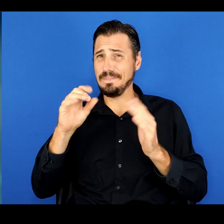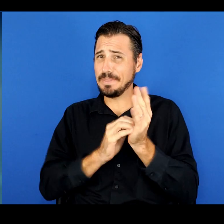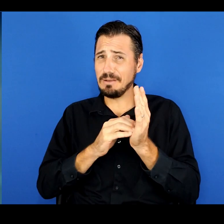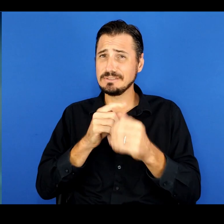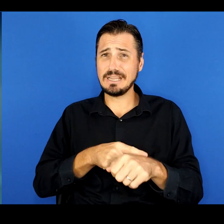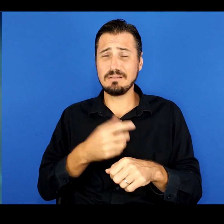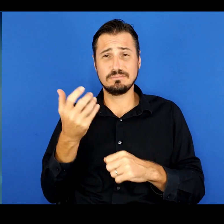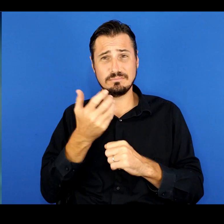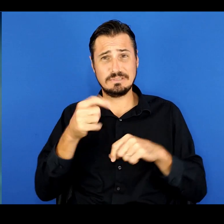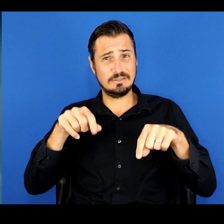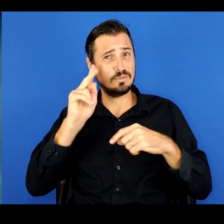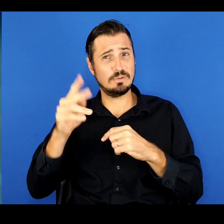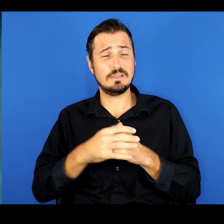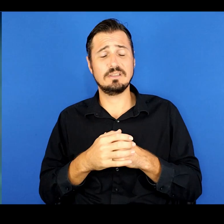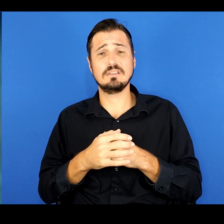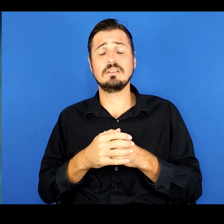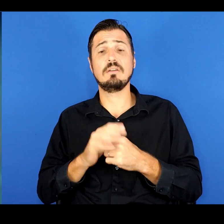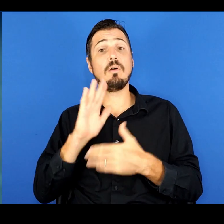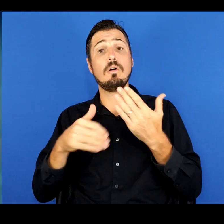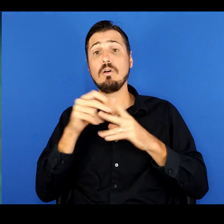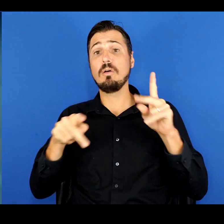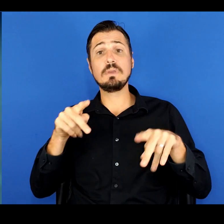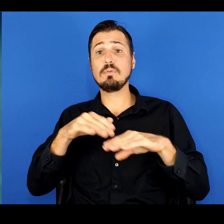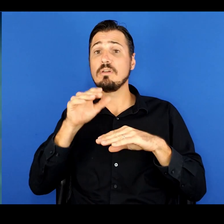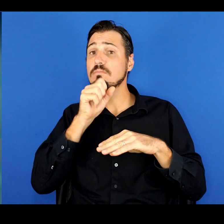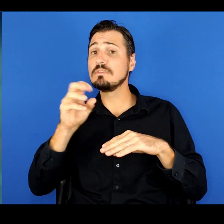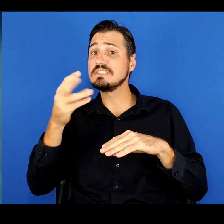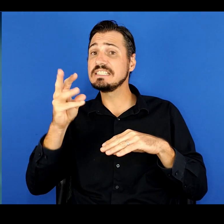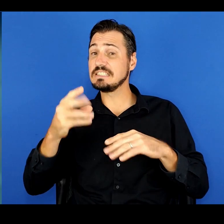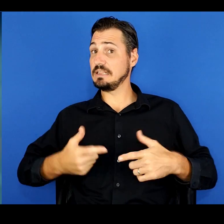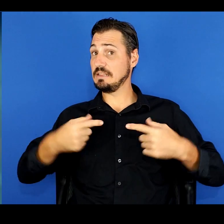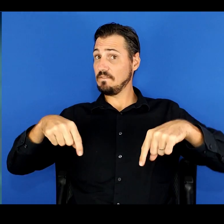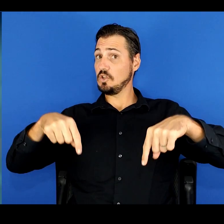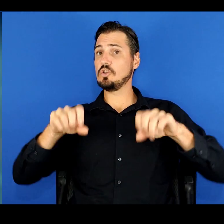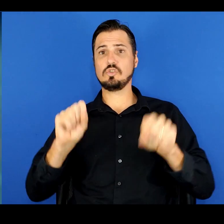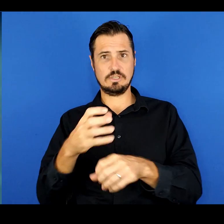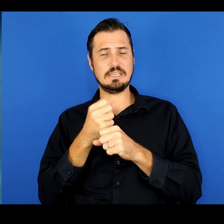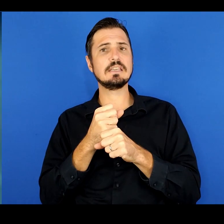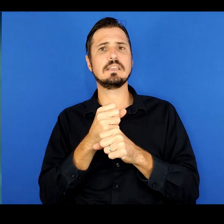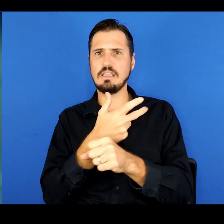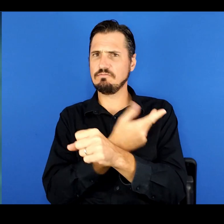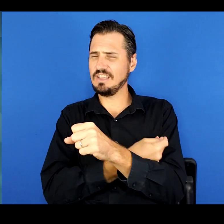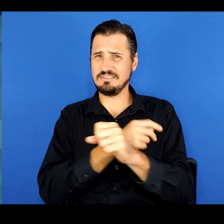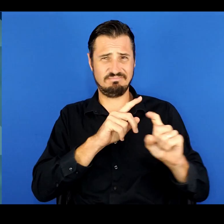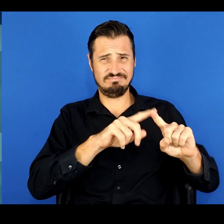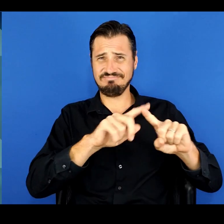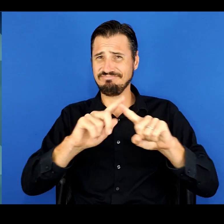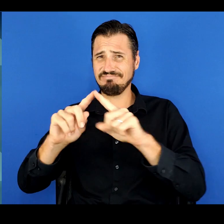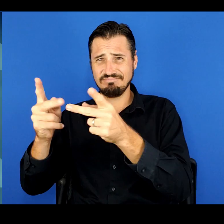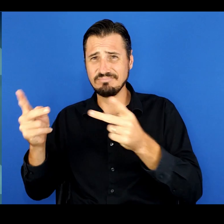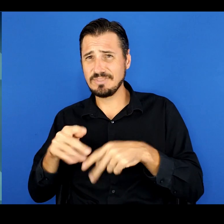of COVID-19 vaccines on Kauai. All Kauai residents age 16 and older are eligible to be vaccinated at